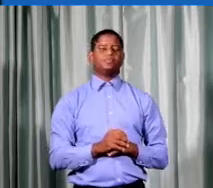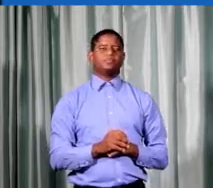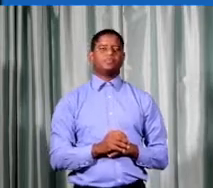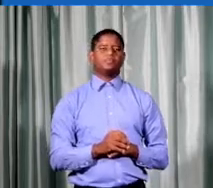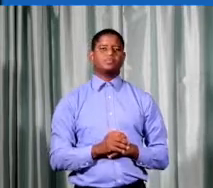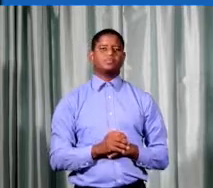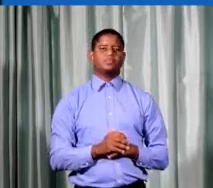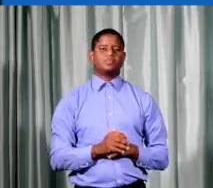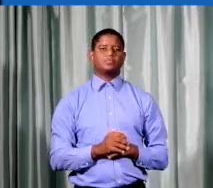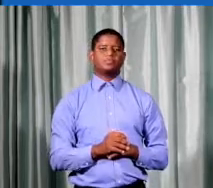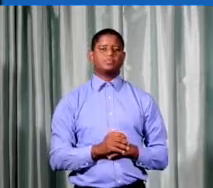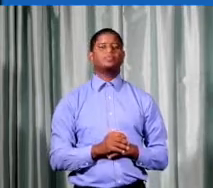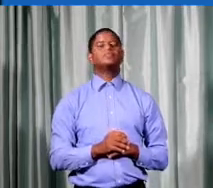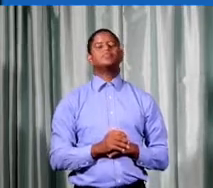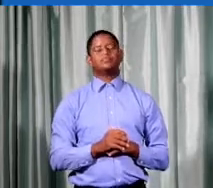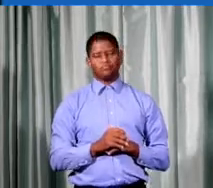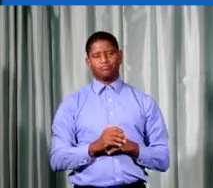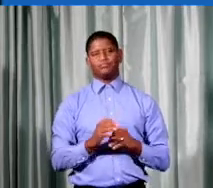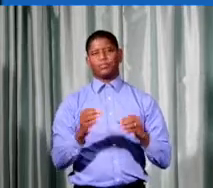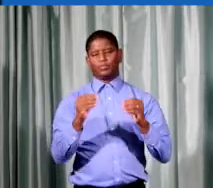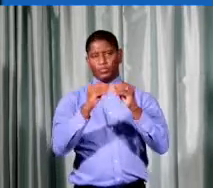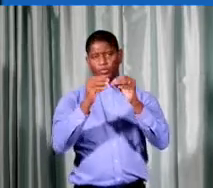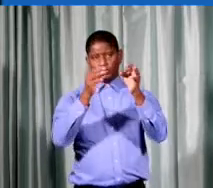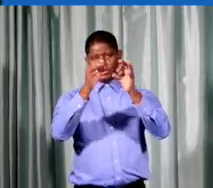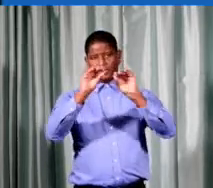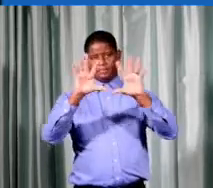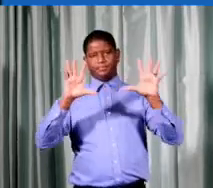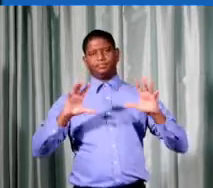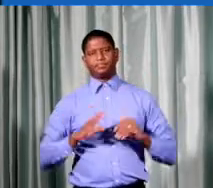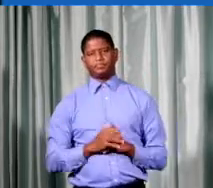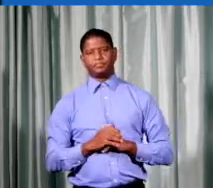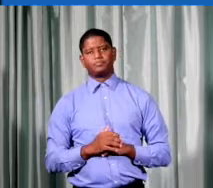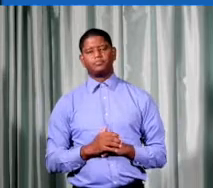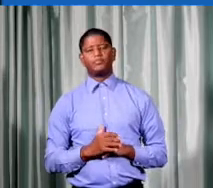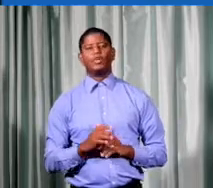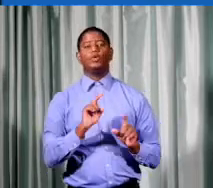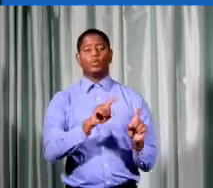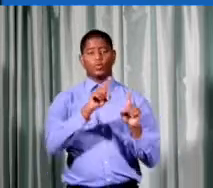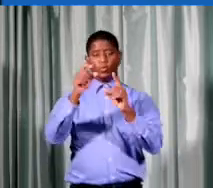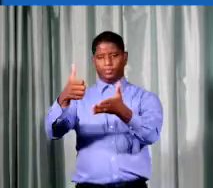accounts. Let me explain it. When you put money in